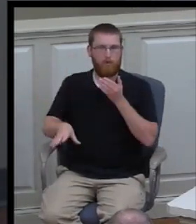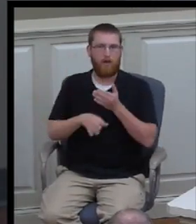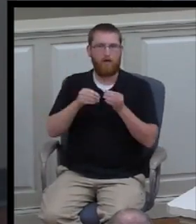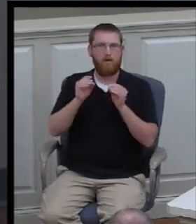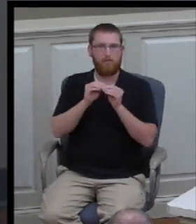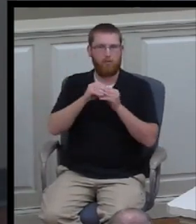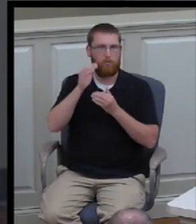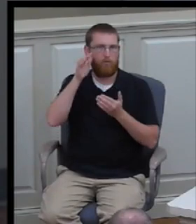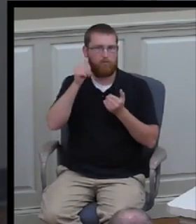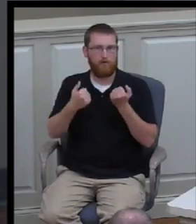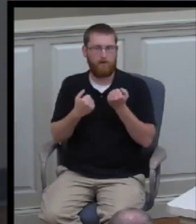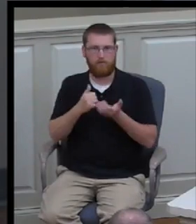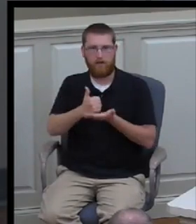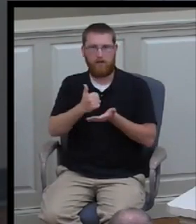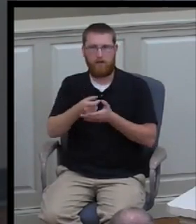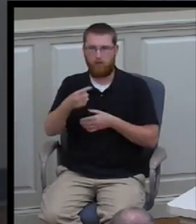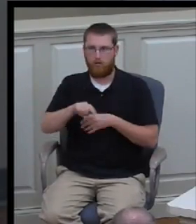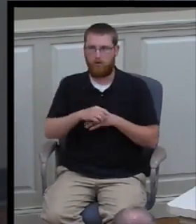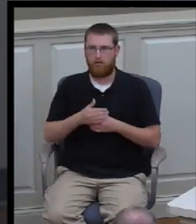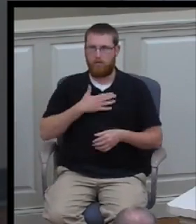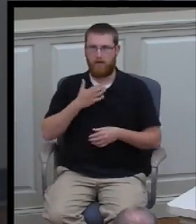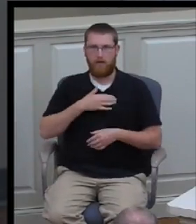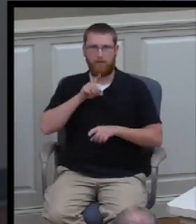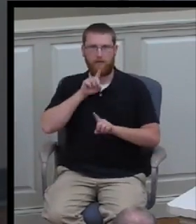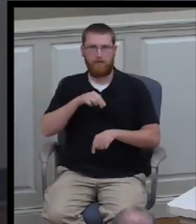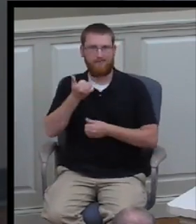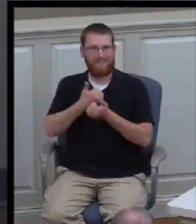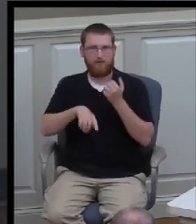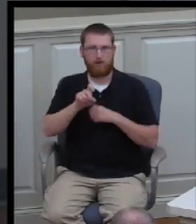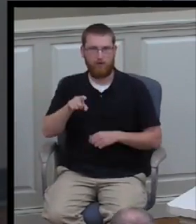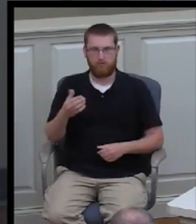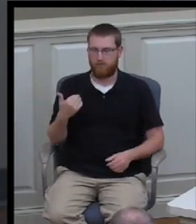that's helpful. And I'll be glad to answer any questions you might have.